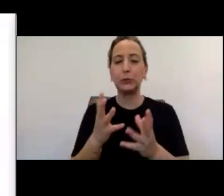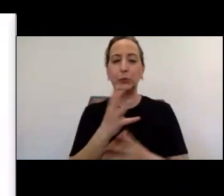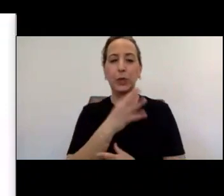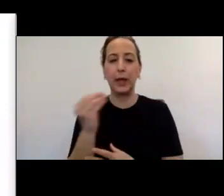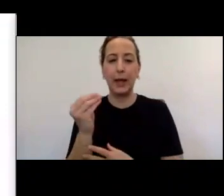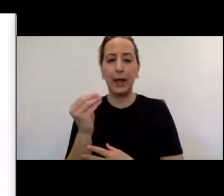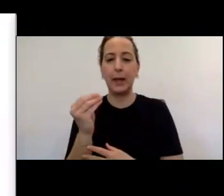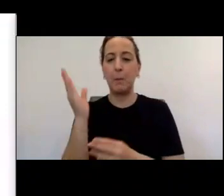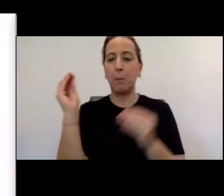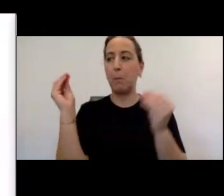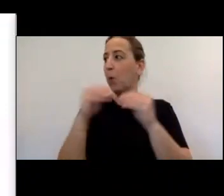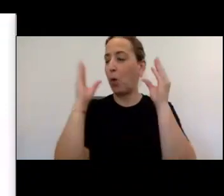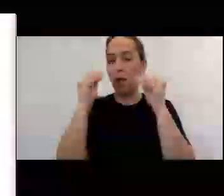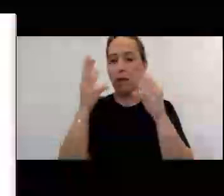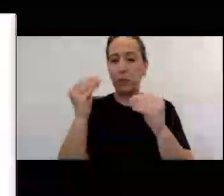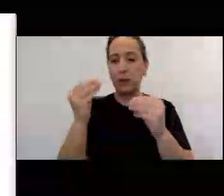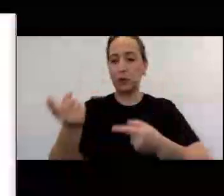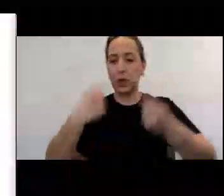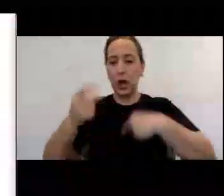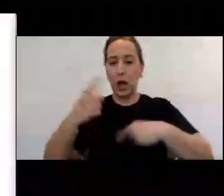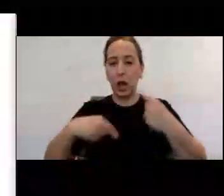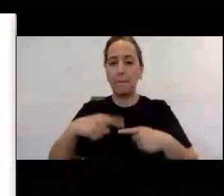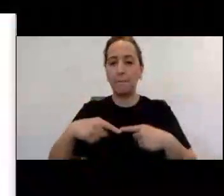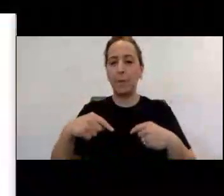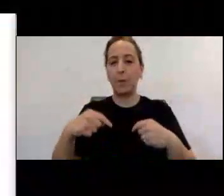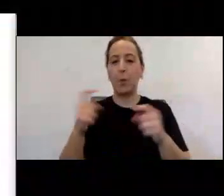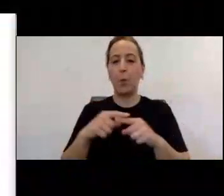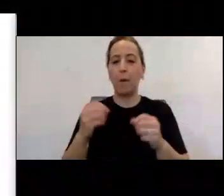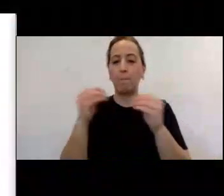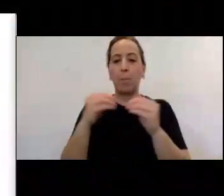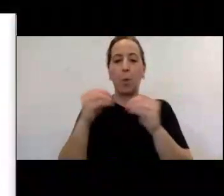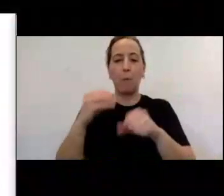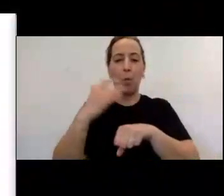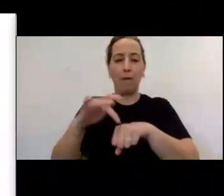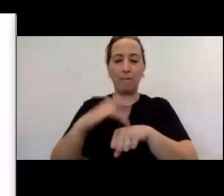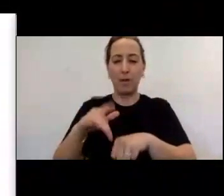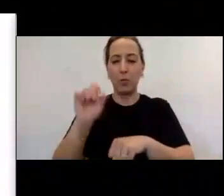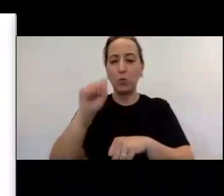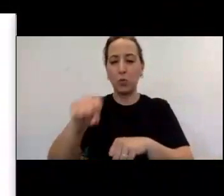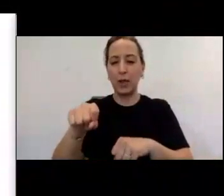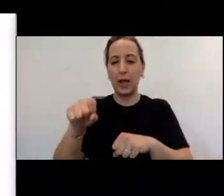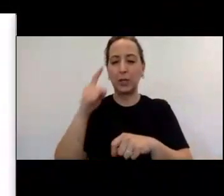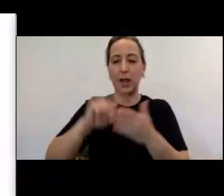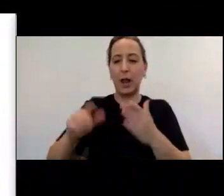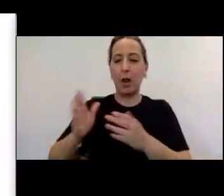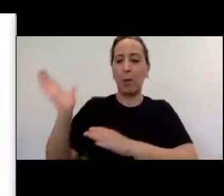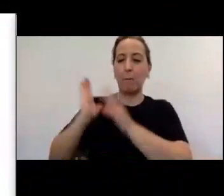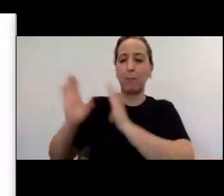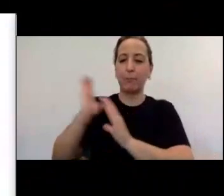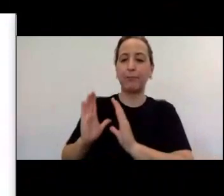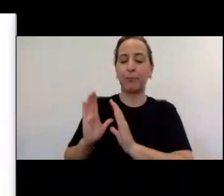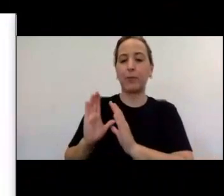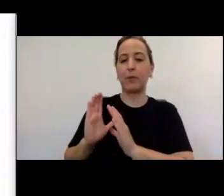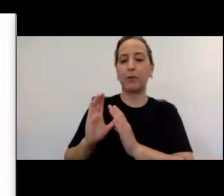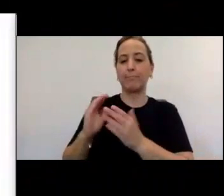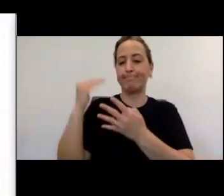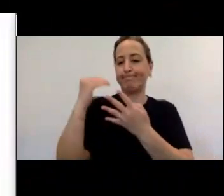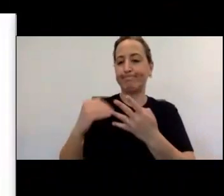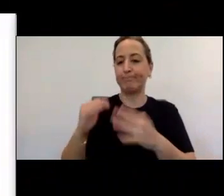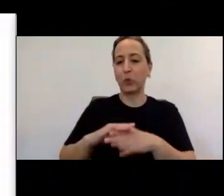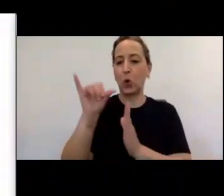have more information upcoming as those episodes are available, but you can check out our back catalog on our YouTube page. And then we also